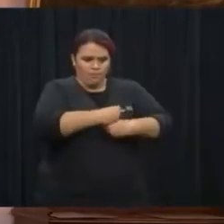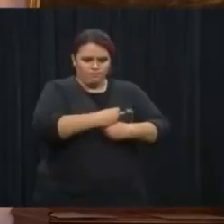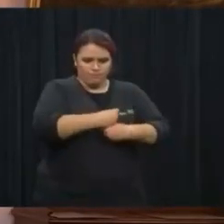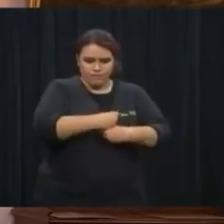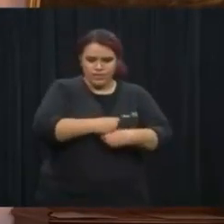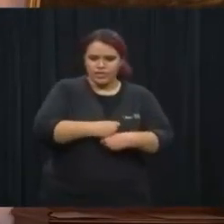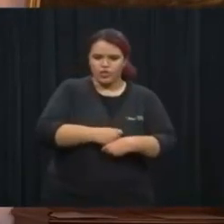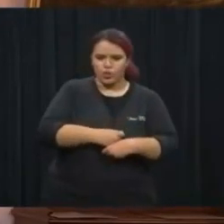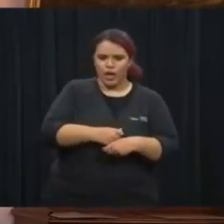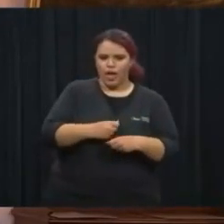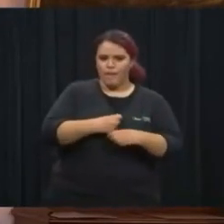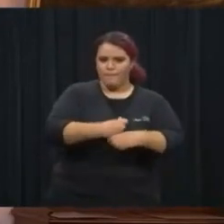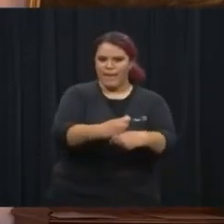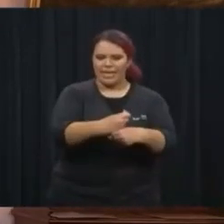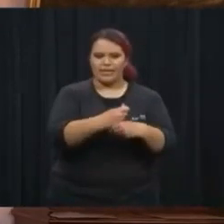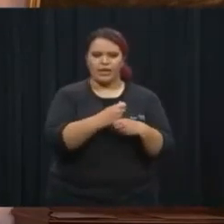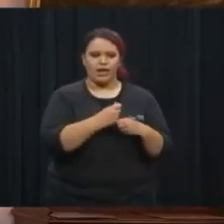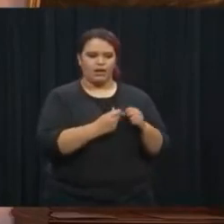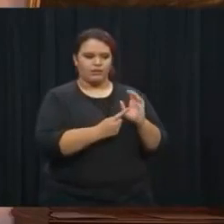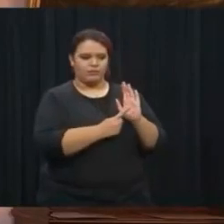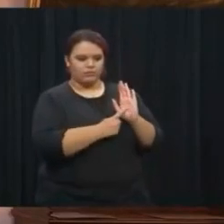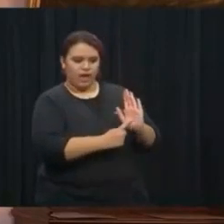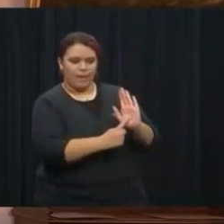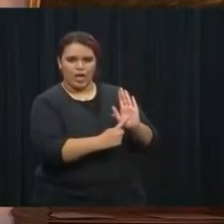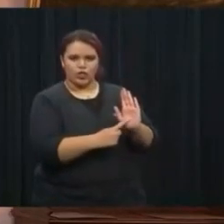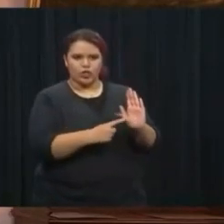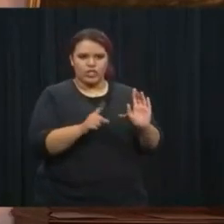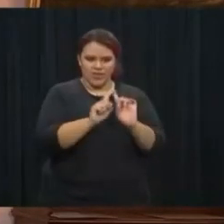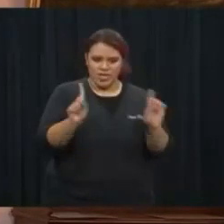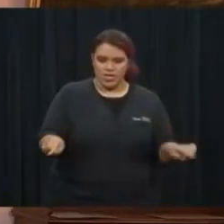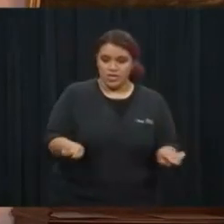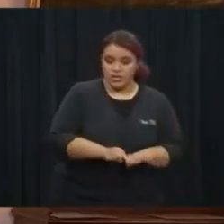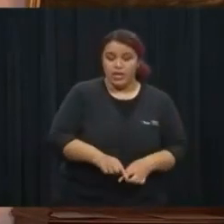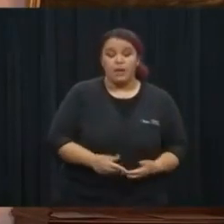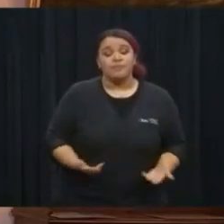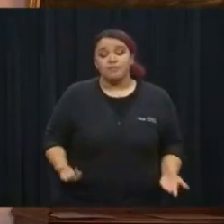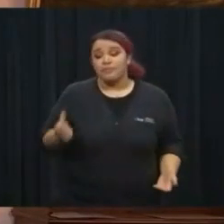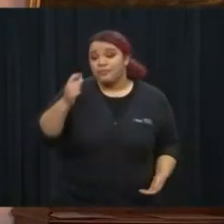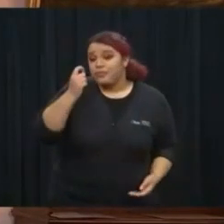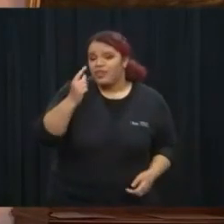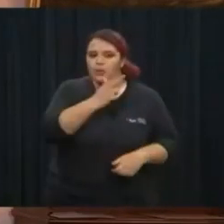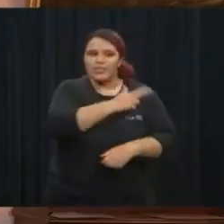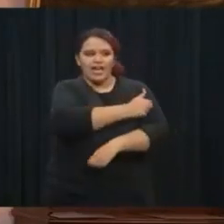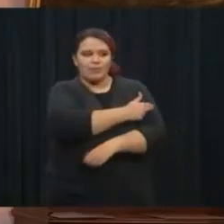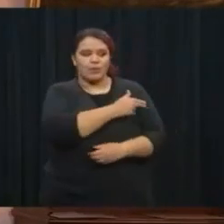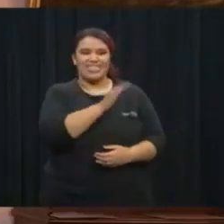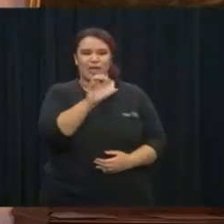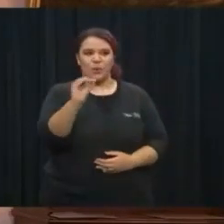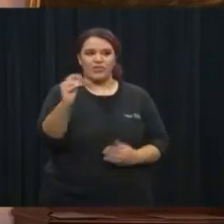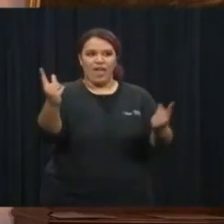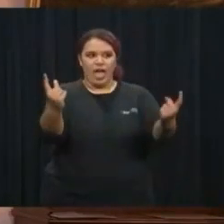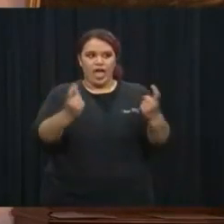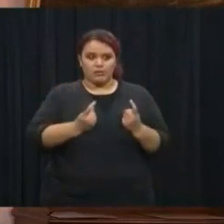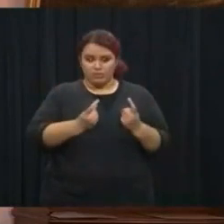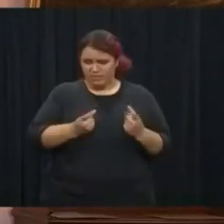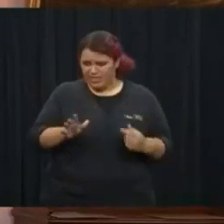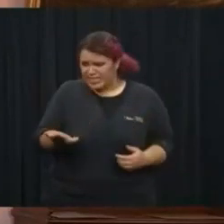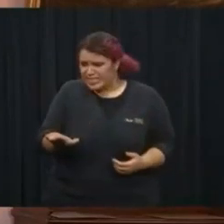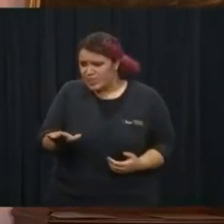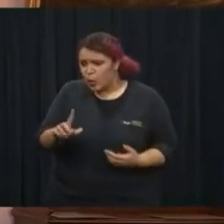sent. Remember, early on, our criteria was sending people who are outpatient to the private labs, like the LabCorps and